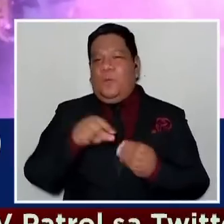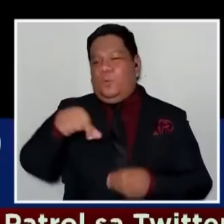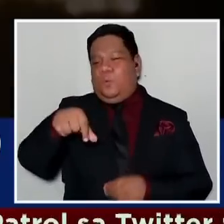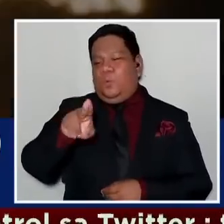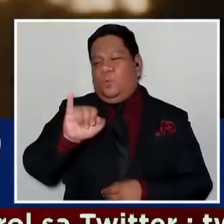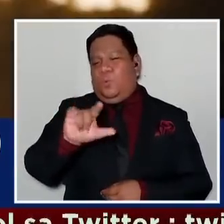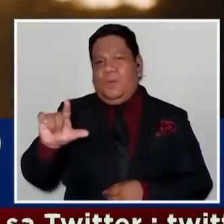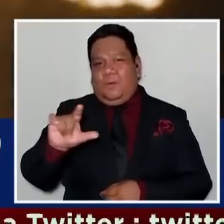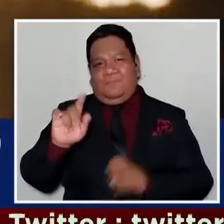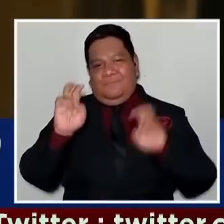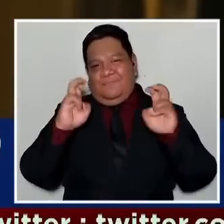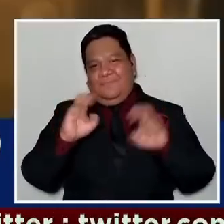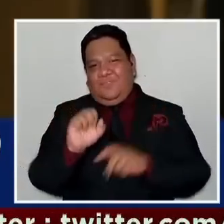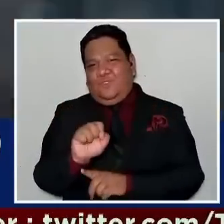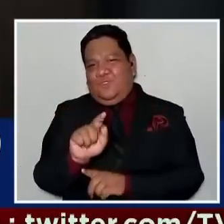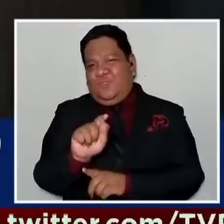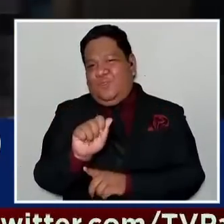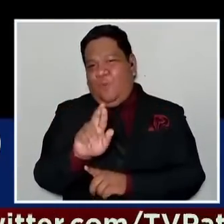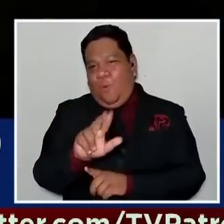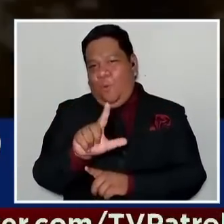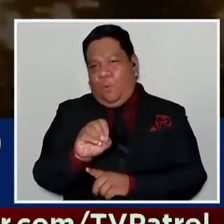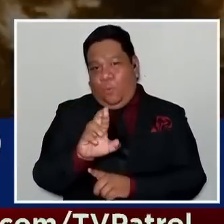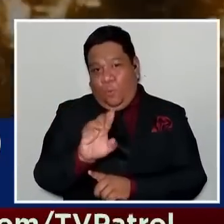Star-Lord. I'm Star-Lord.